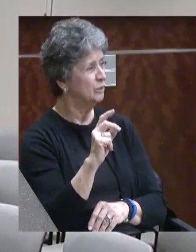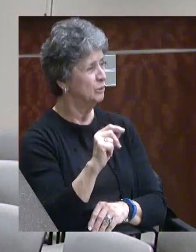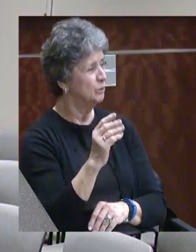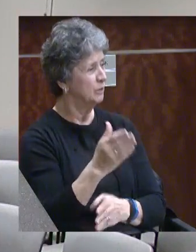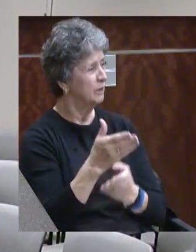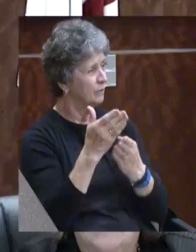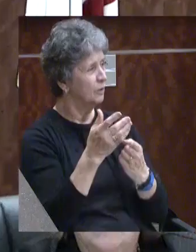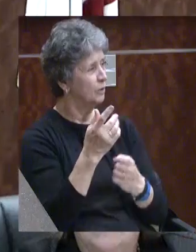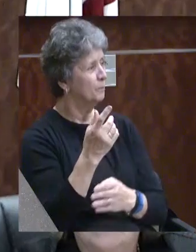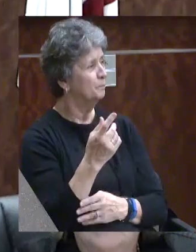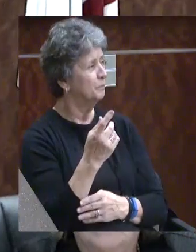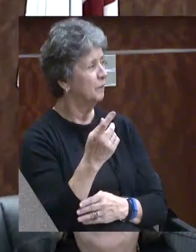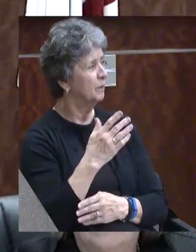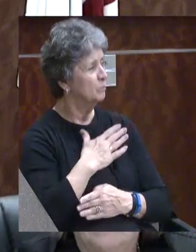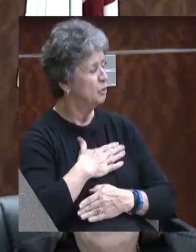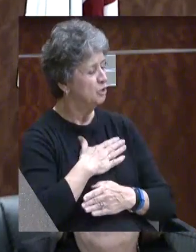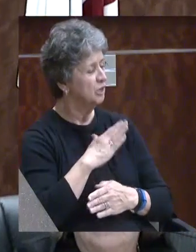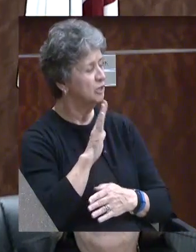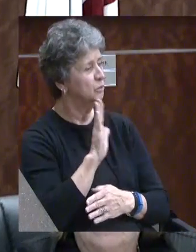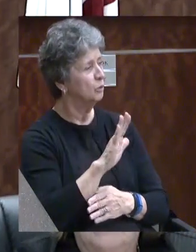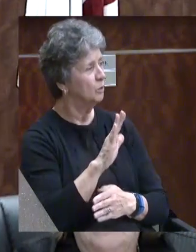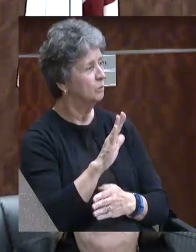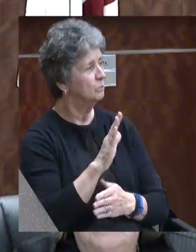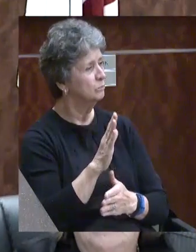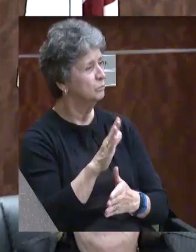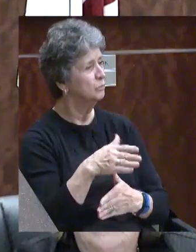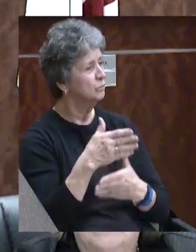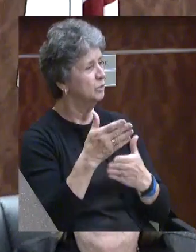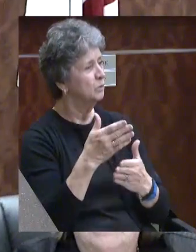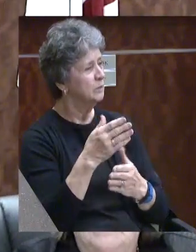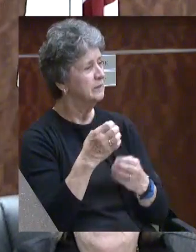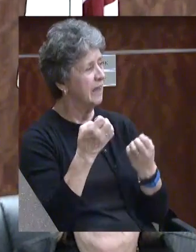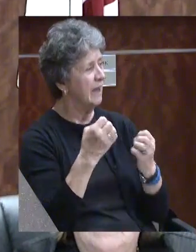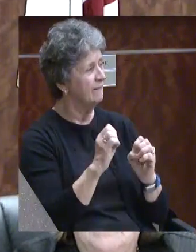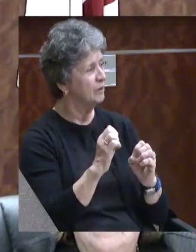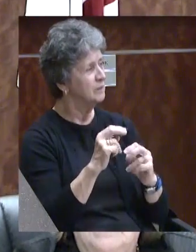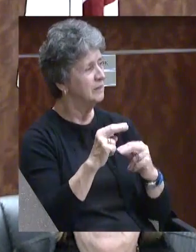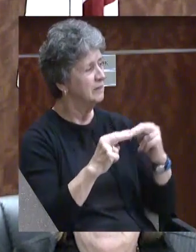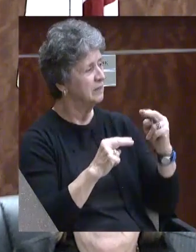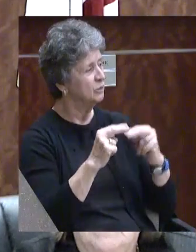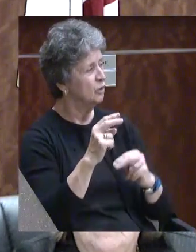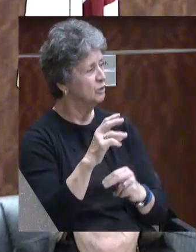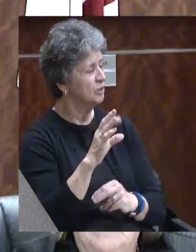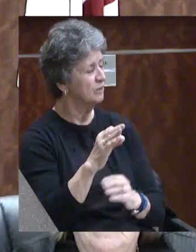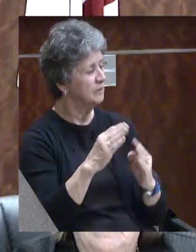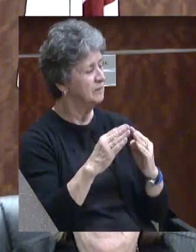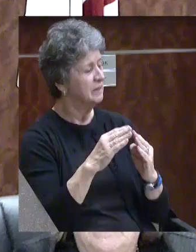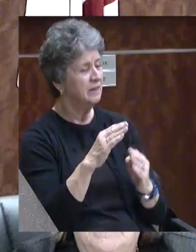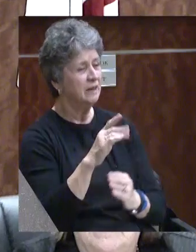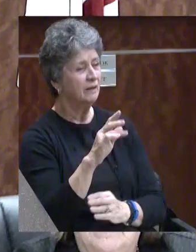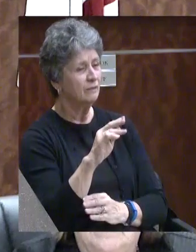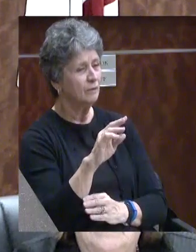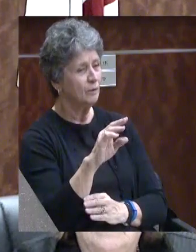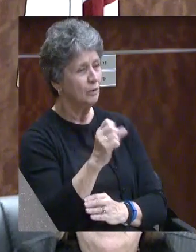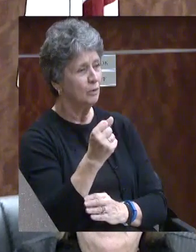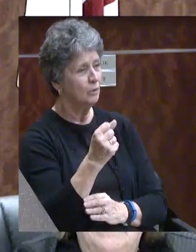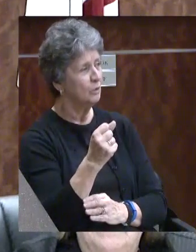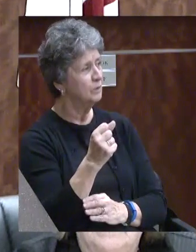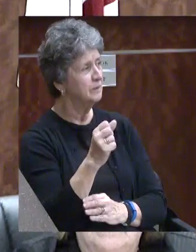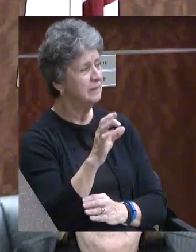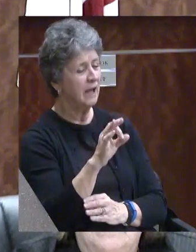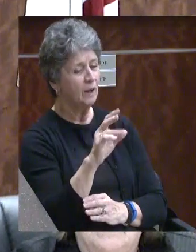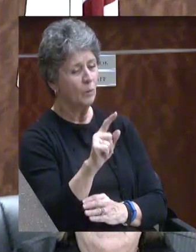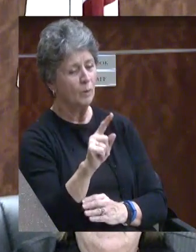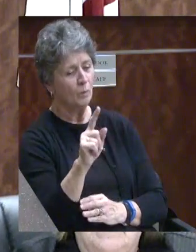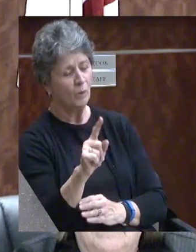grateful appreciation and your generous efforts in the construction of the City of Laurel's 9/11 Memorial,